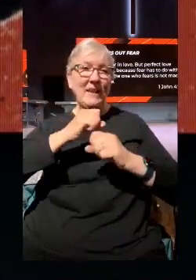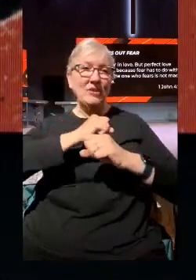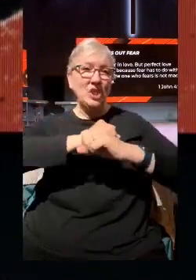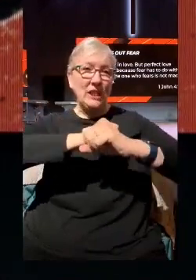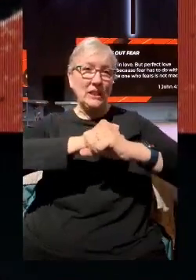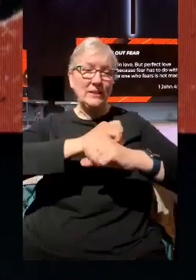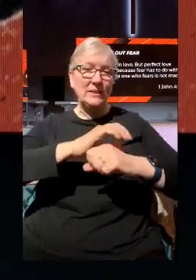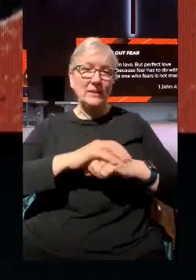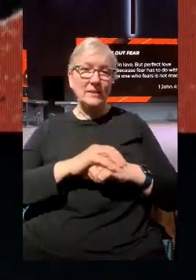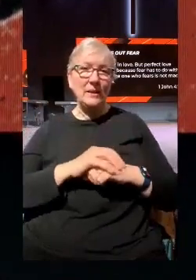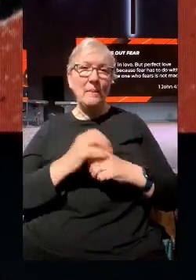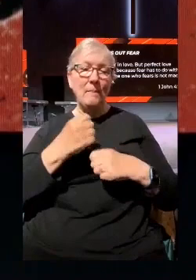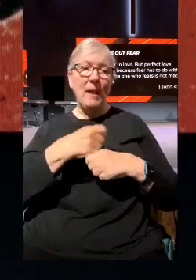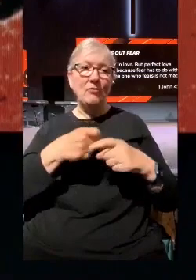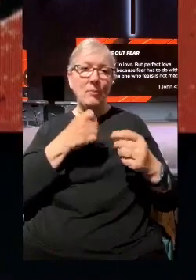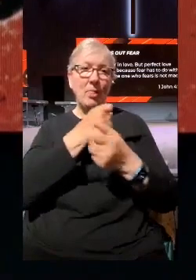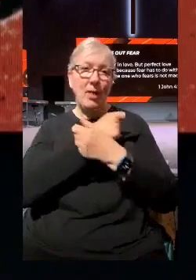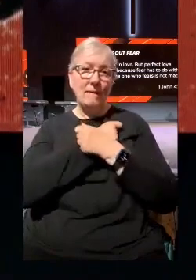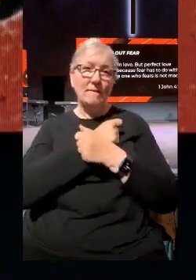love.